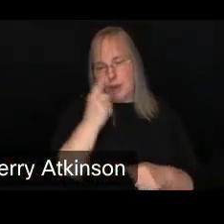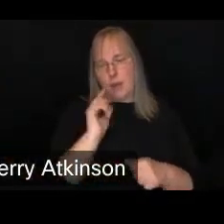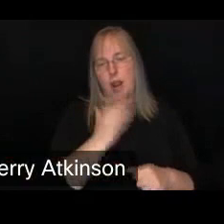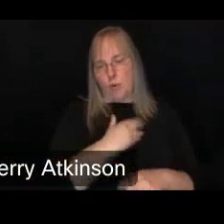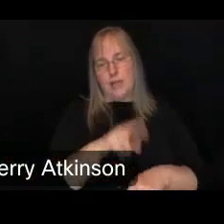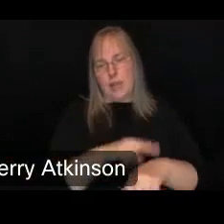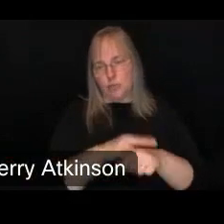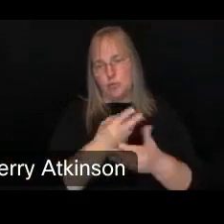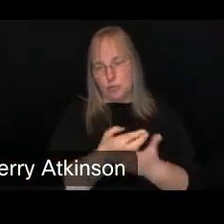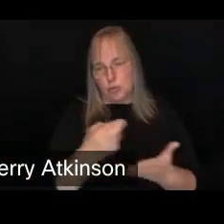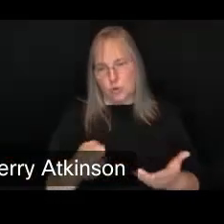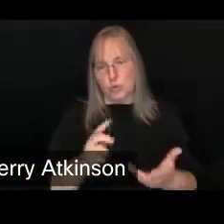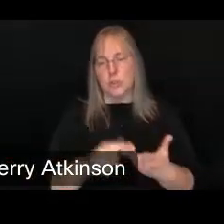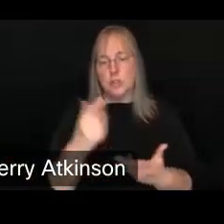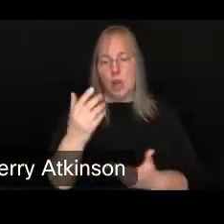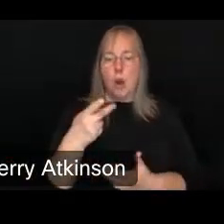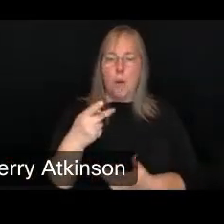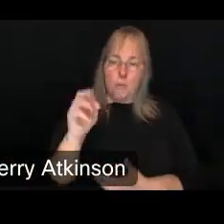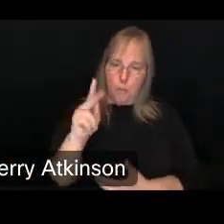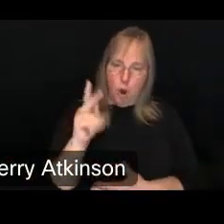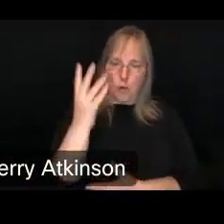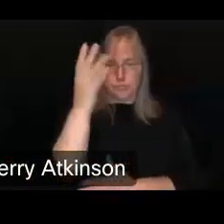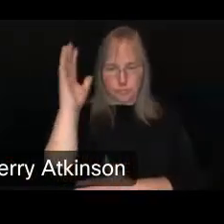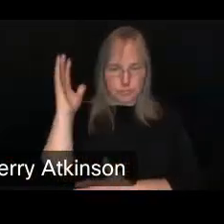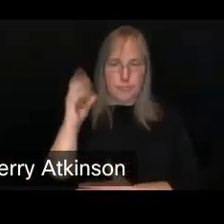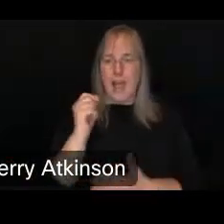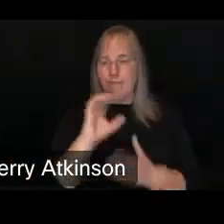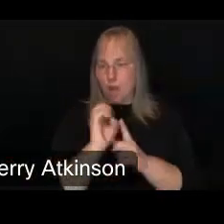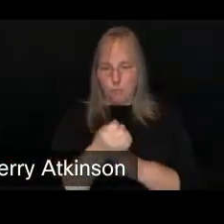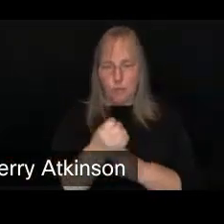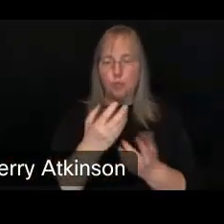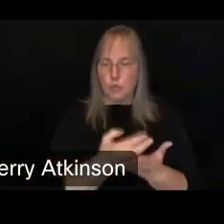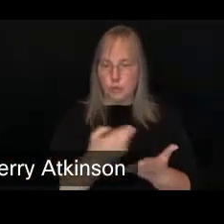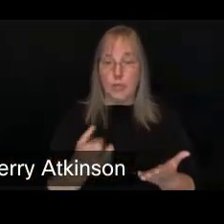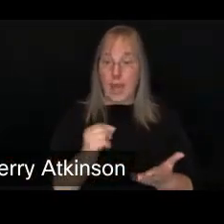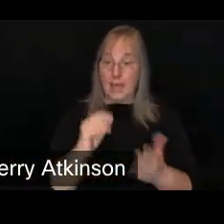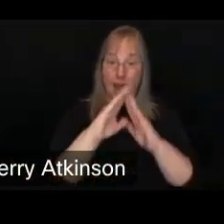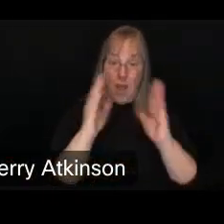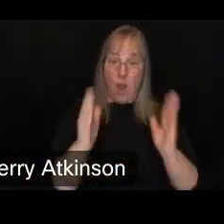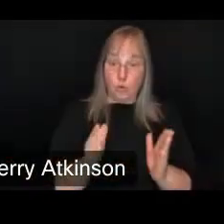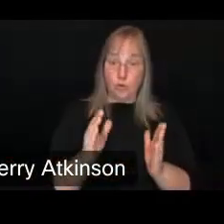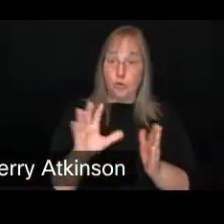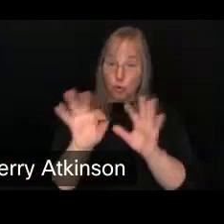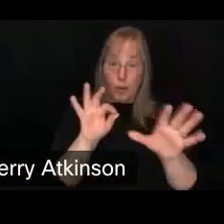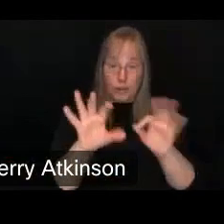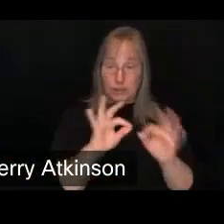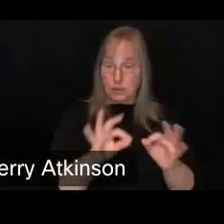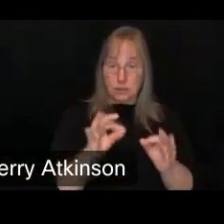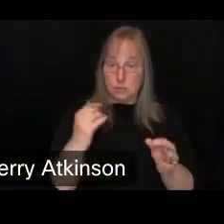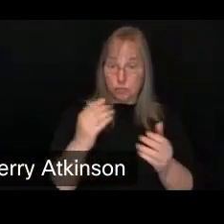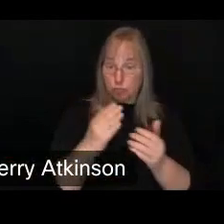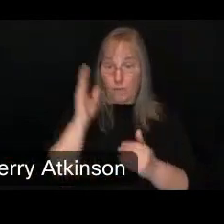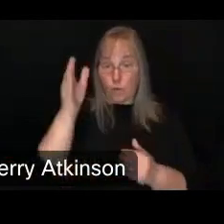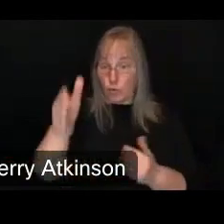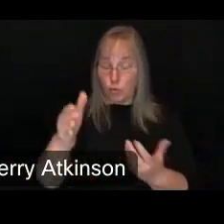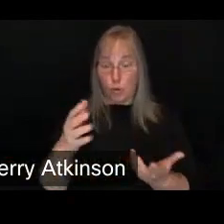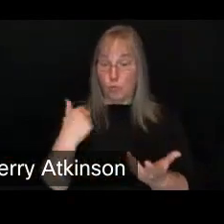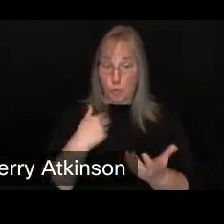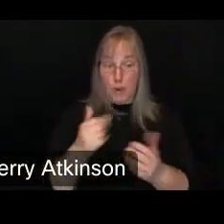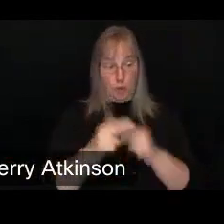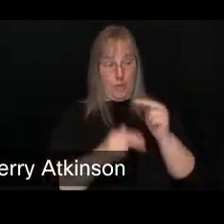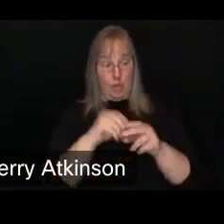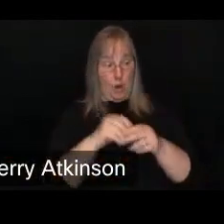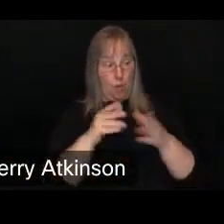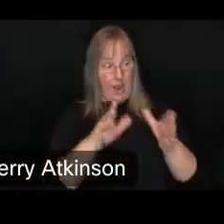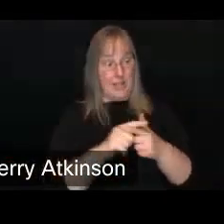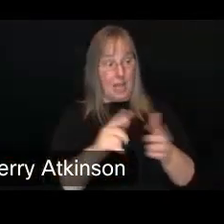our environmental resources, and of course, our housing choices. What do we want our housing choices to be as we move forward? Are we trying to build in a way that encourages and allows